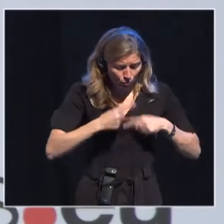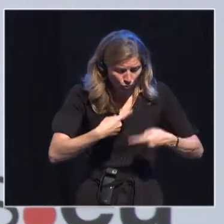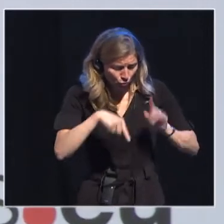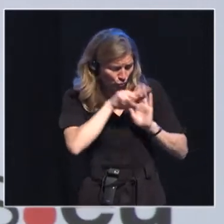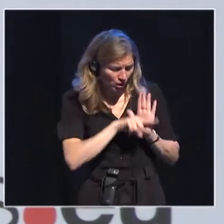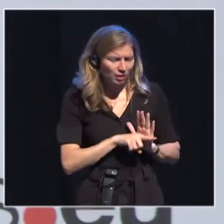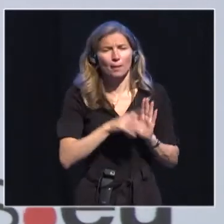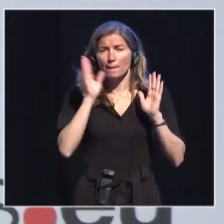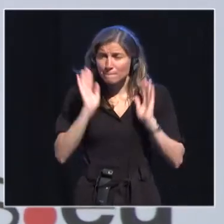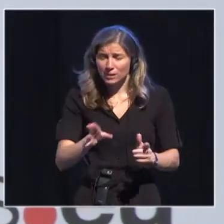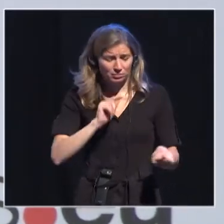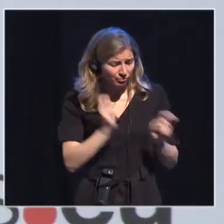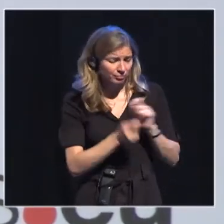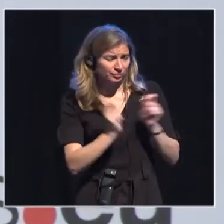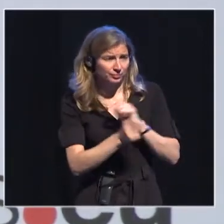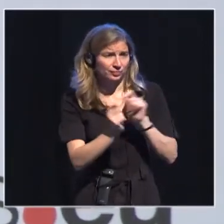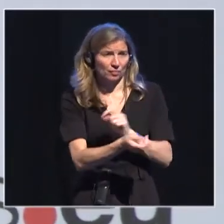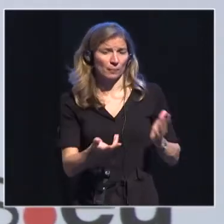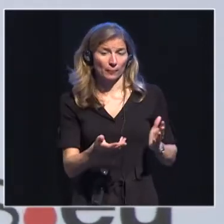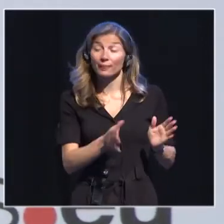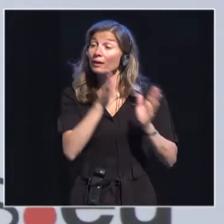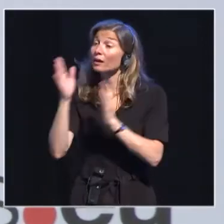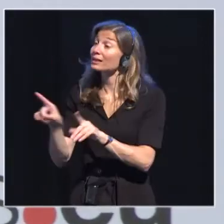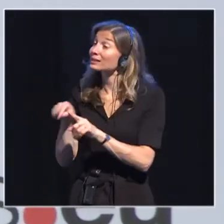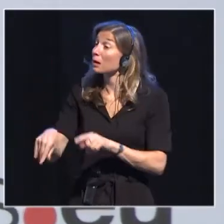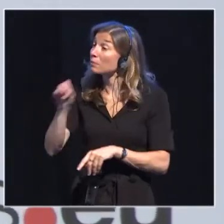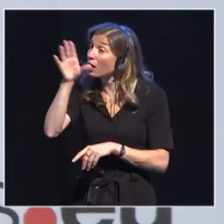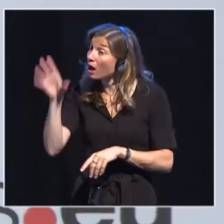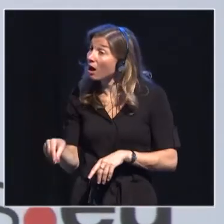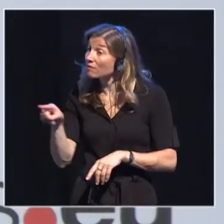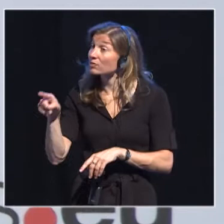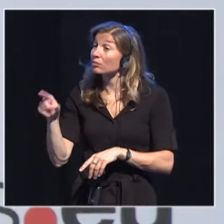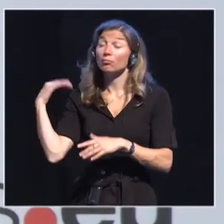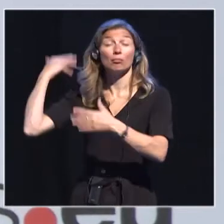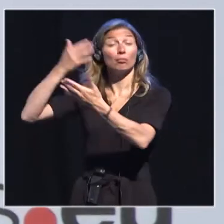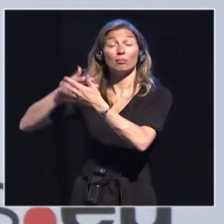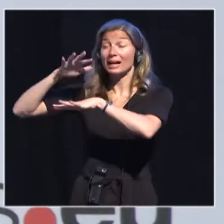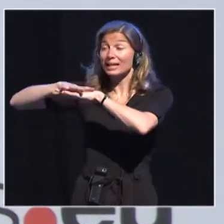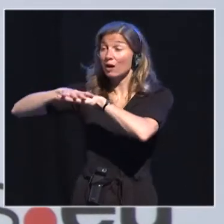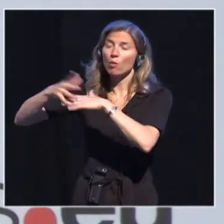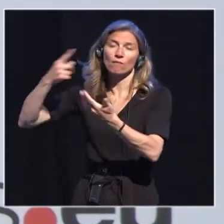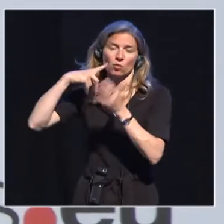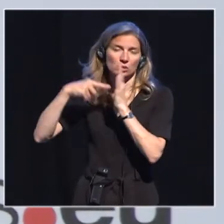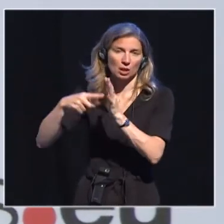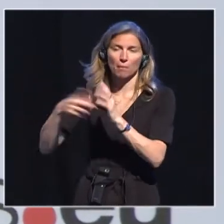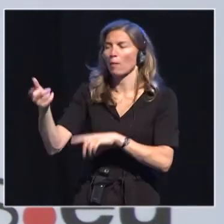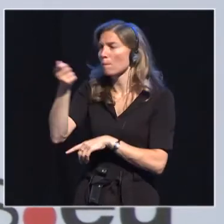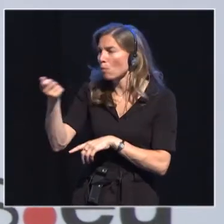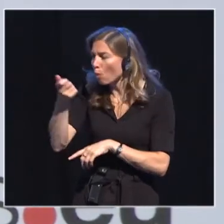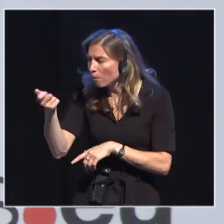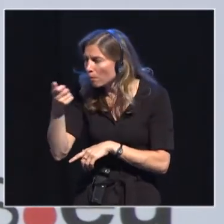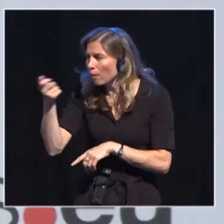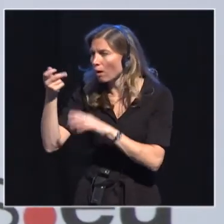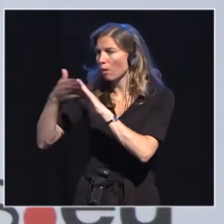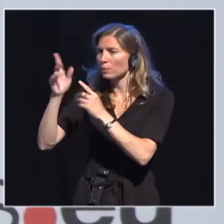where this rewriting was done, some of the networks that we have connected, so we work with mobile operators and fixed telecom